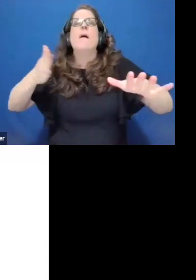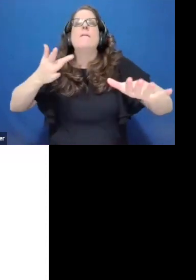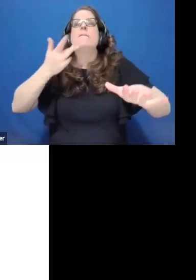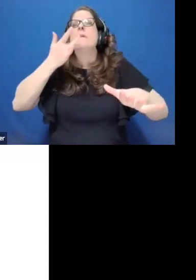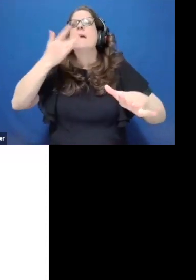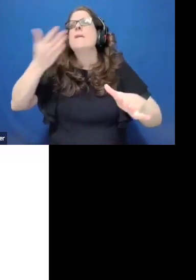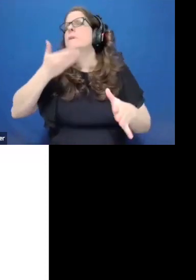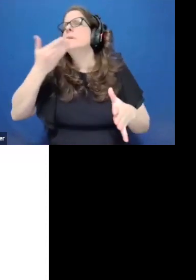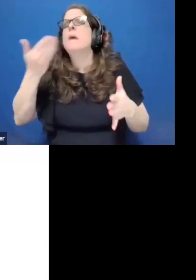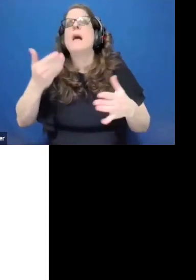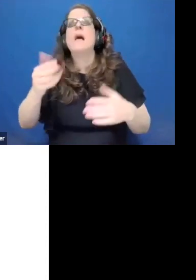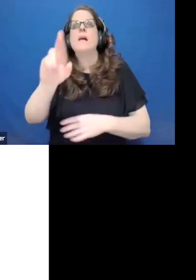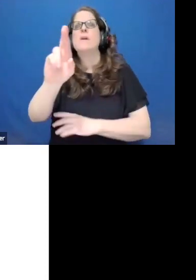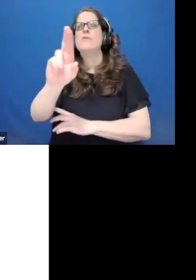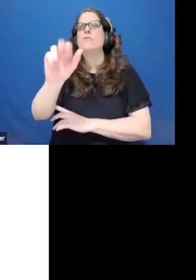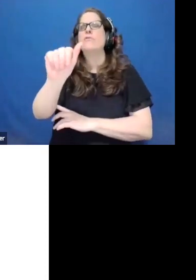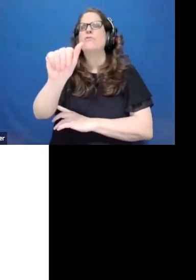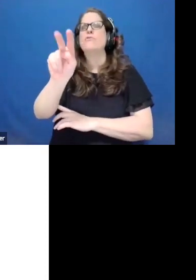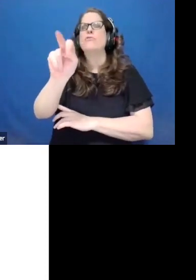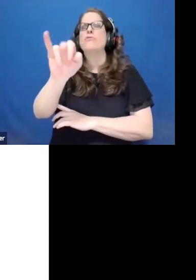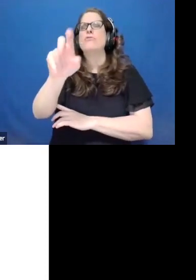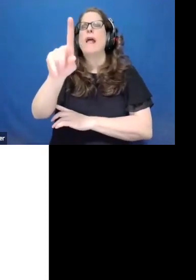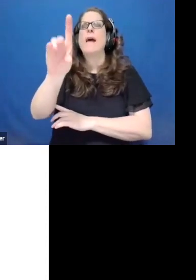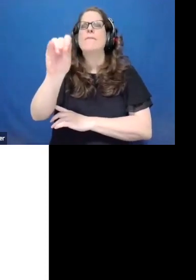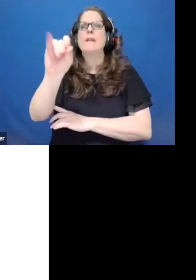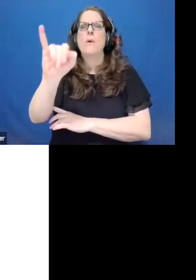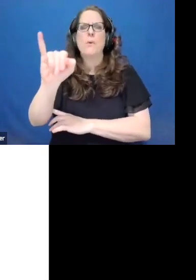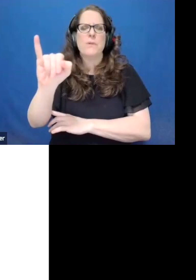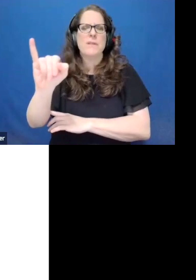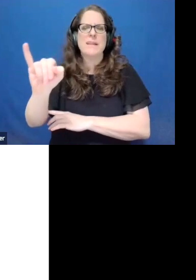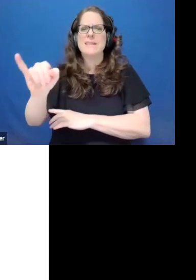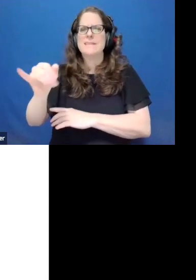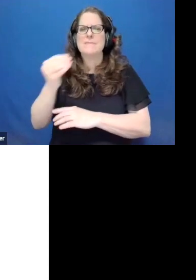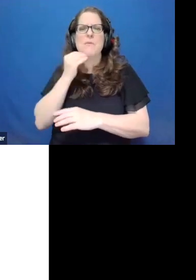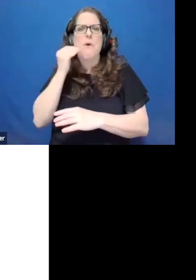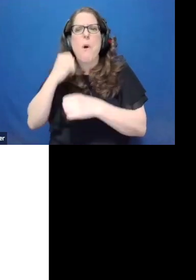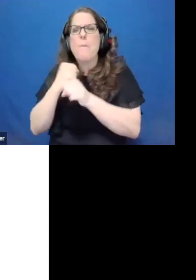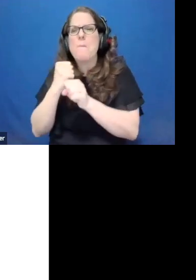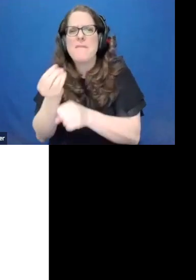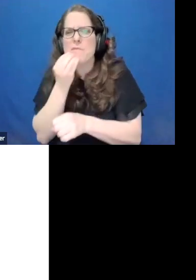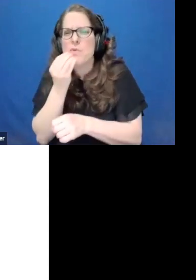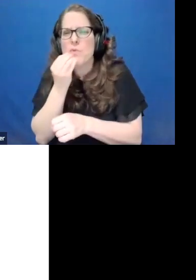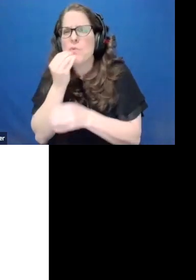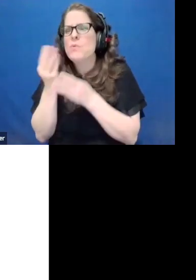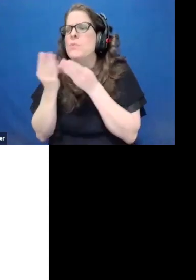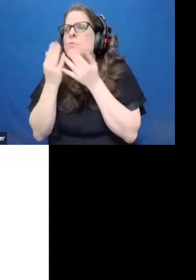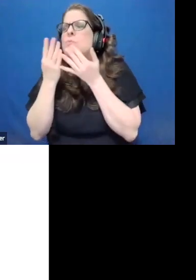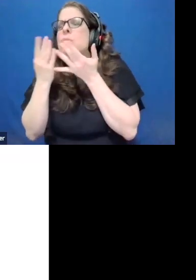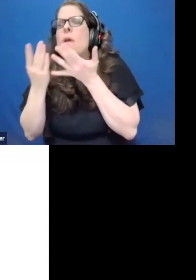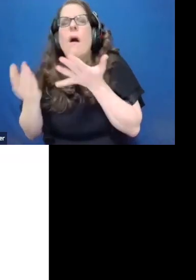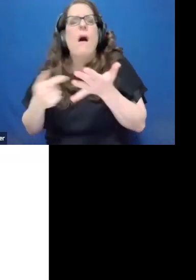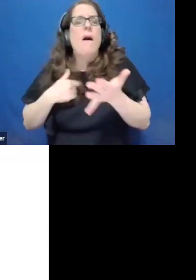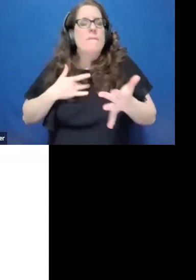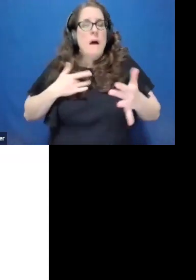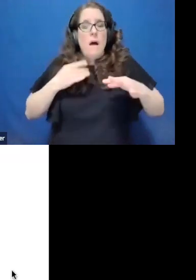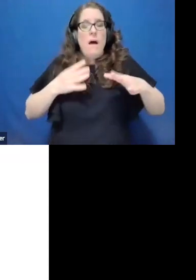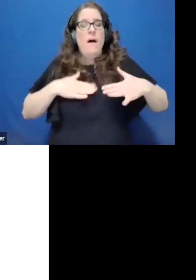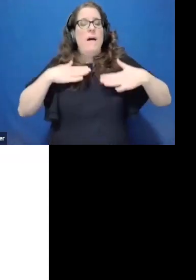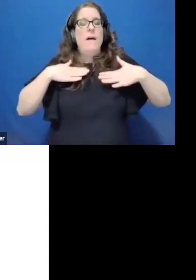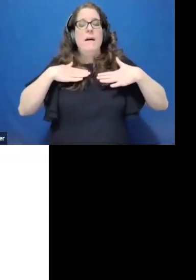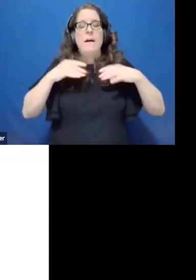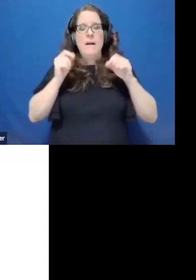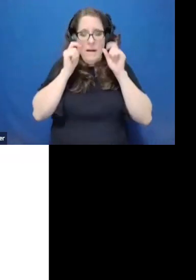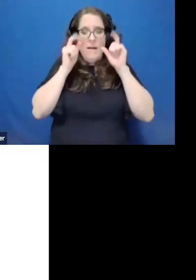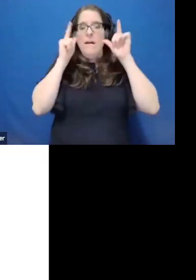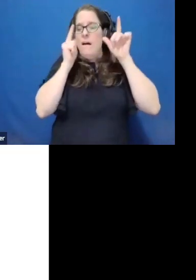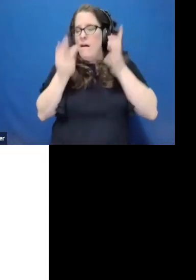the scent revived him a bit, and he managed to crawl out of bed and stumble down the hallway into the kitchen,